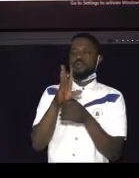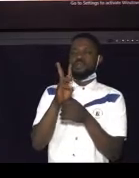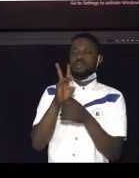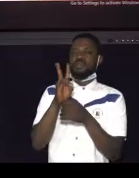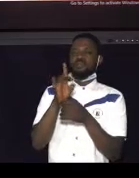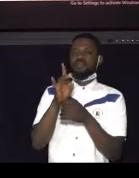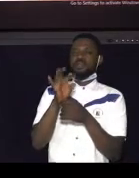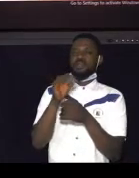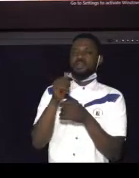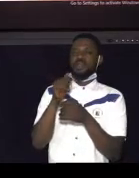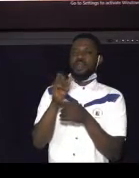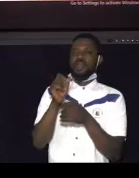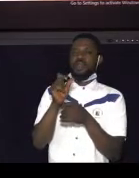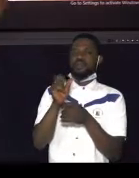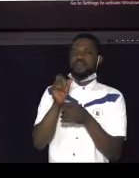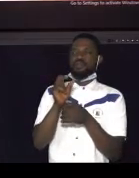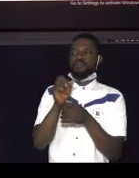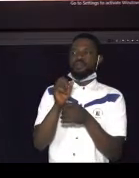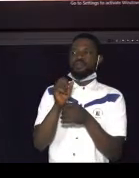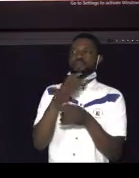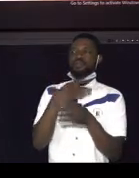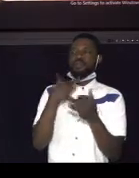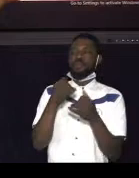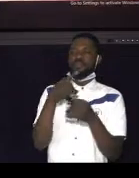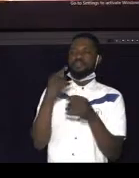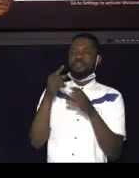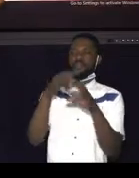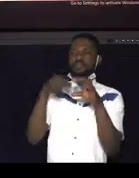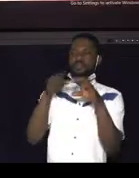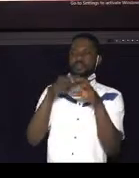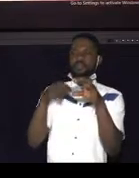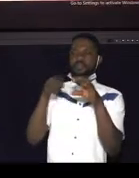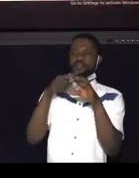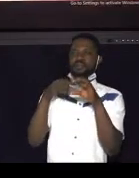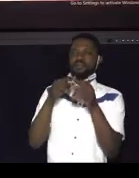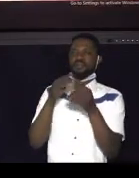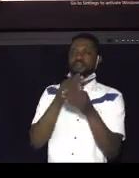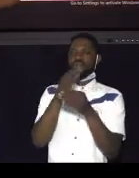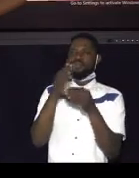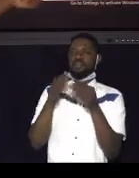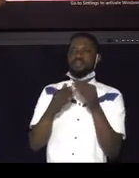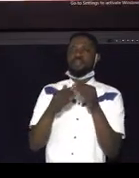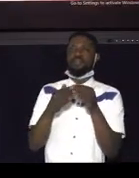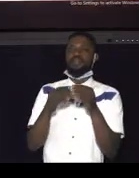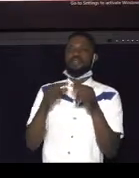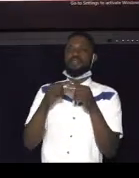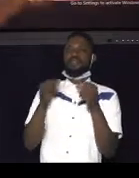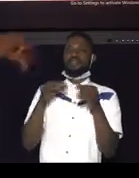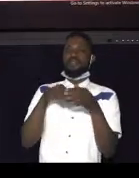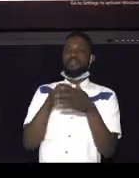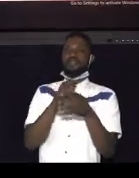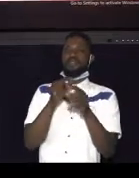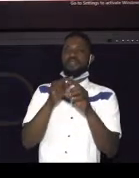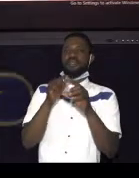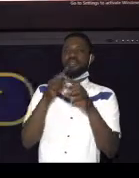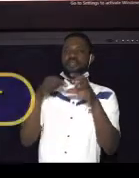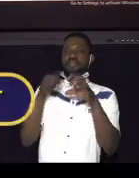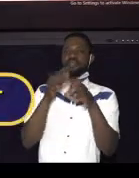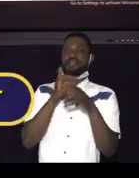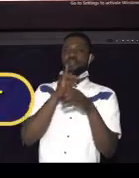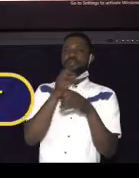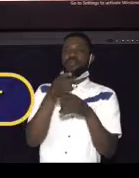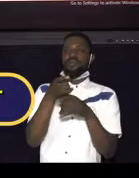5, 6, 7, 8, 9, 10, 11, 12. And now the clock face is a circle, and the total degrees in a circle